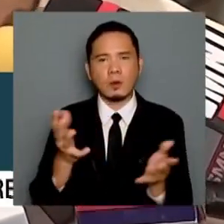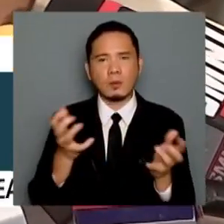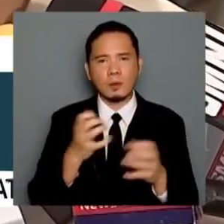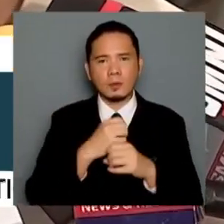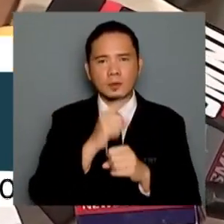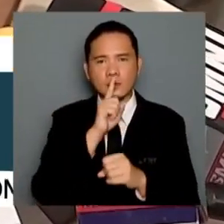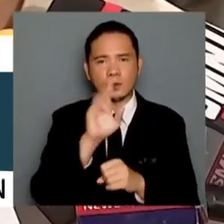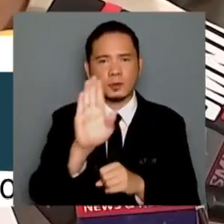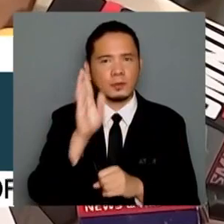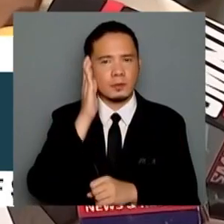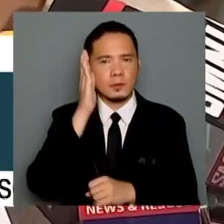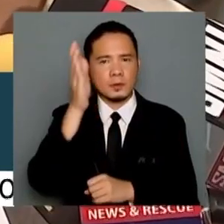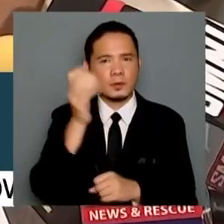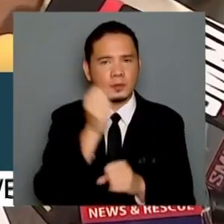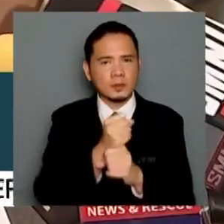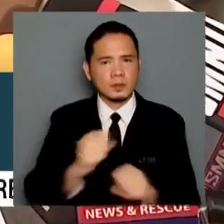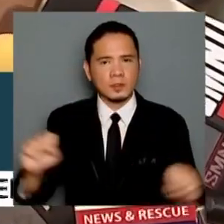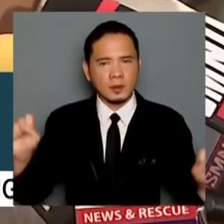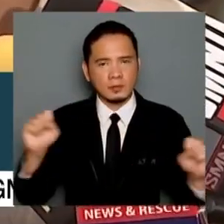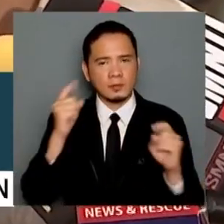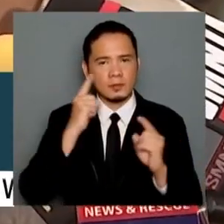children.